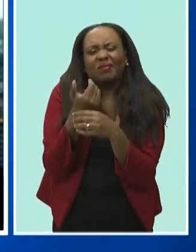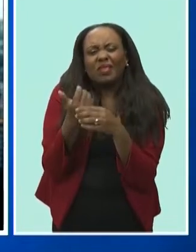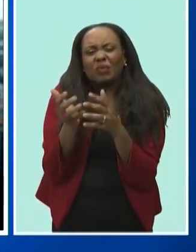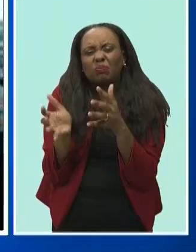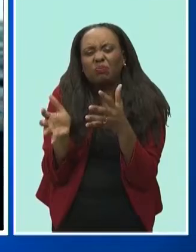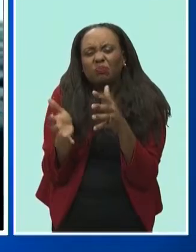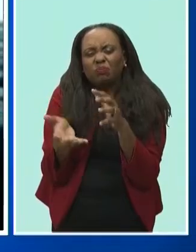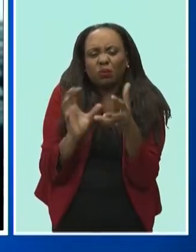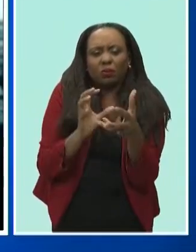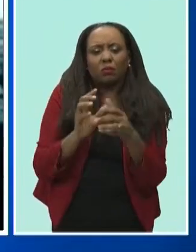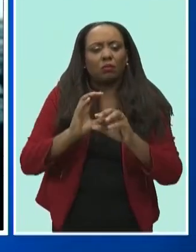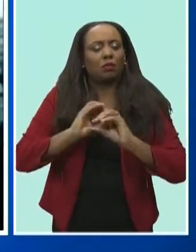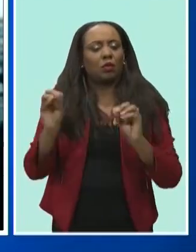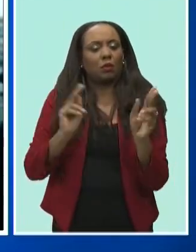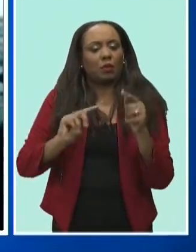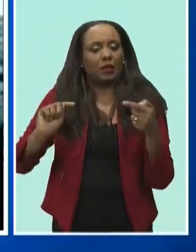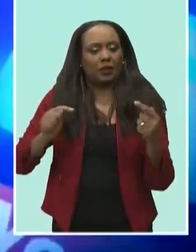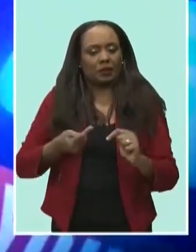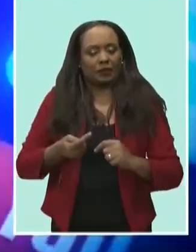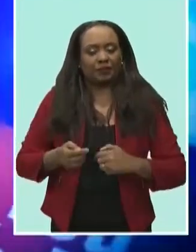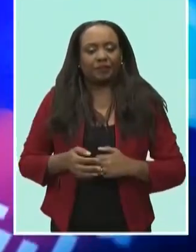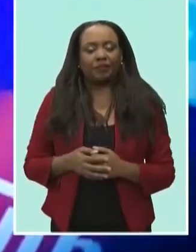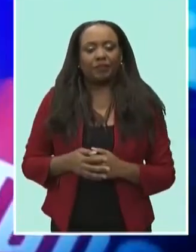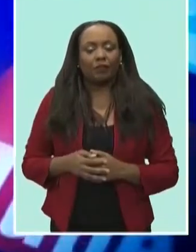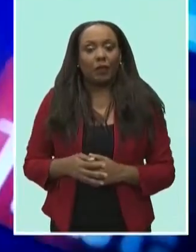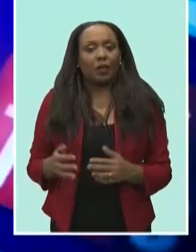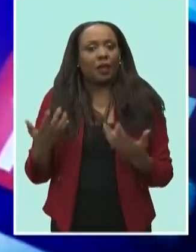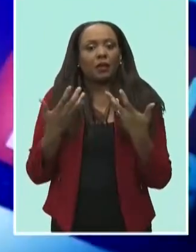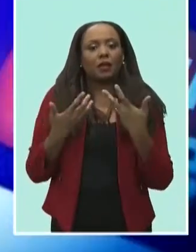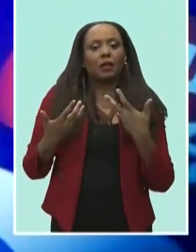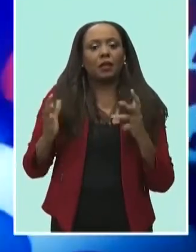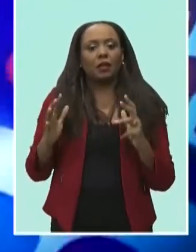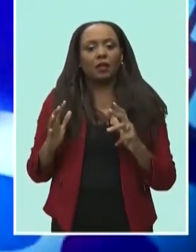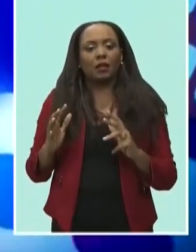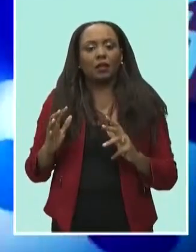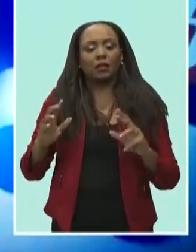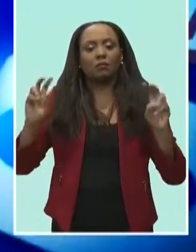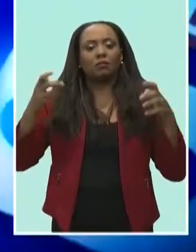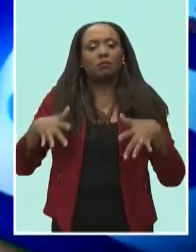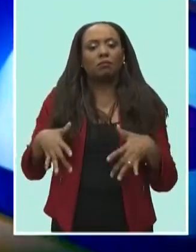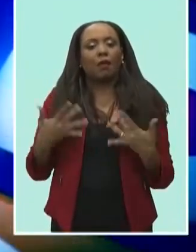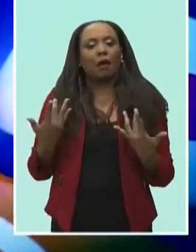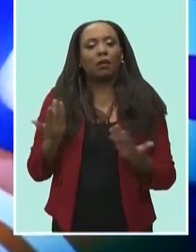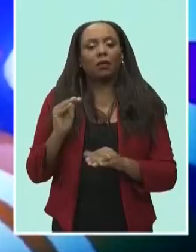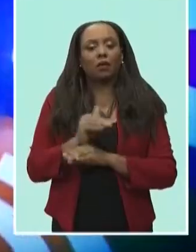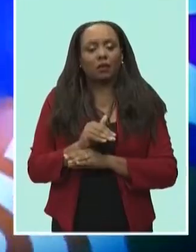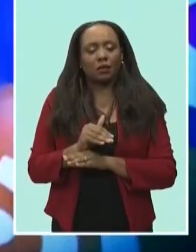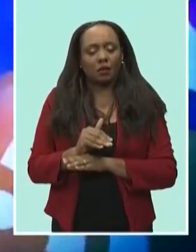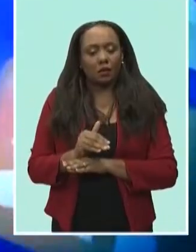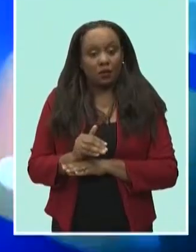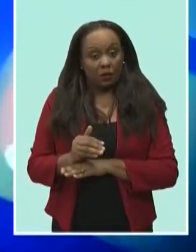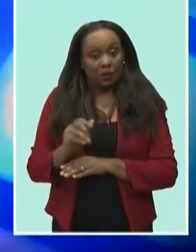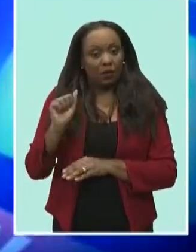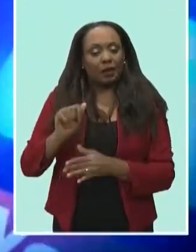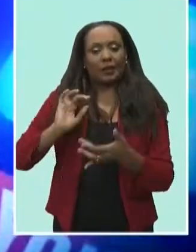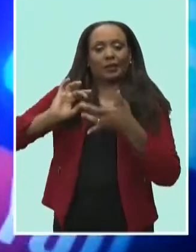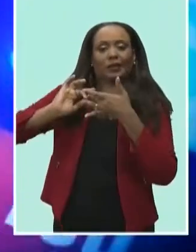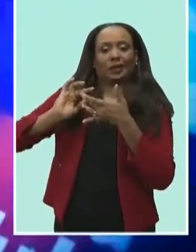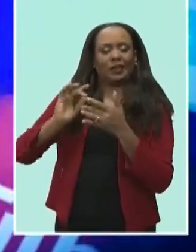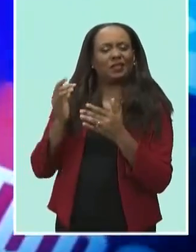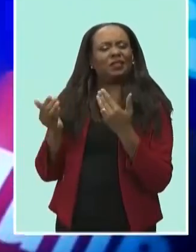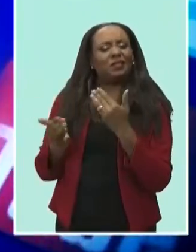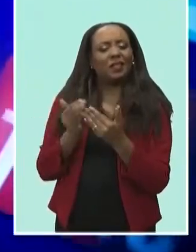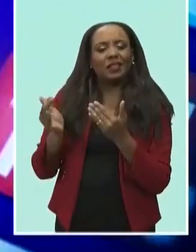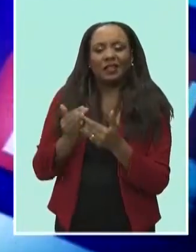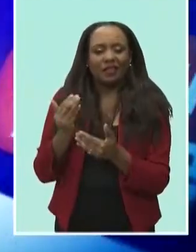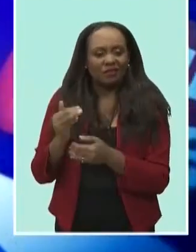no injuries were reported. And that's all the time we have for What's Trending this evening. Of course, you know that you can find us